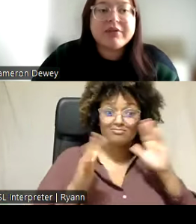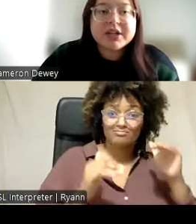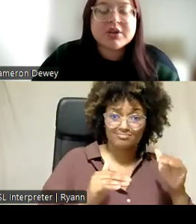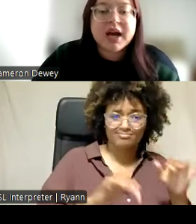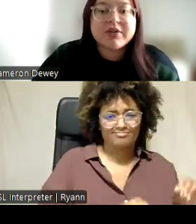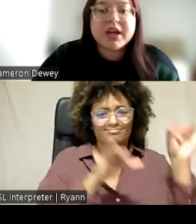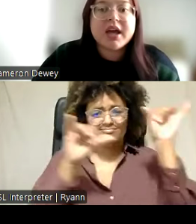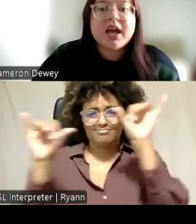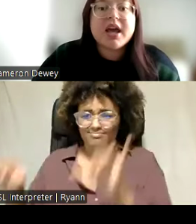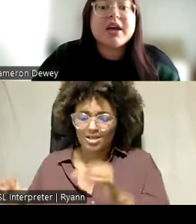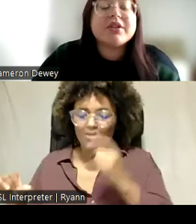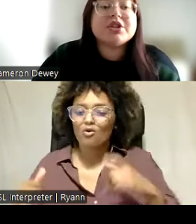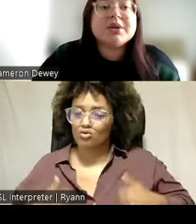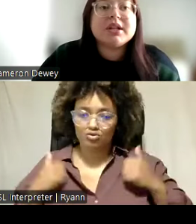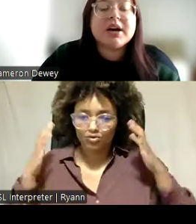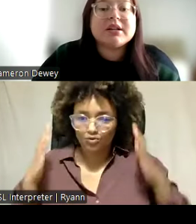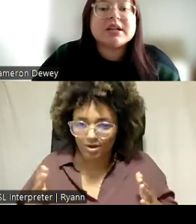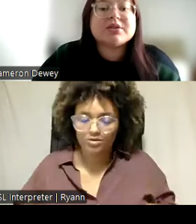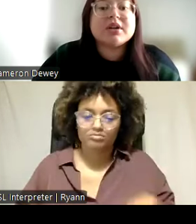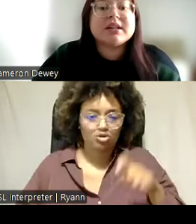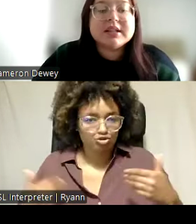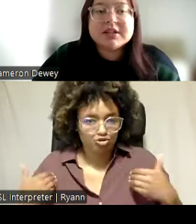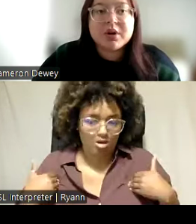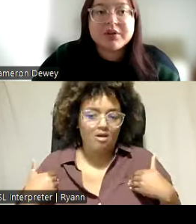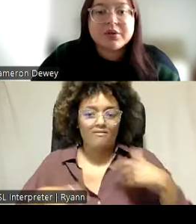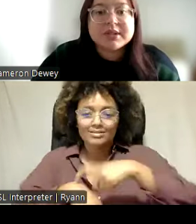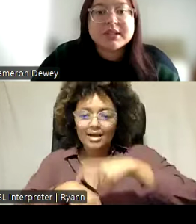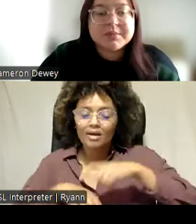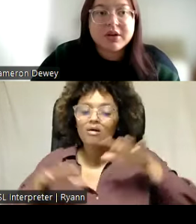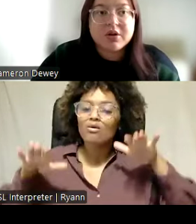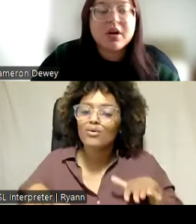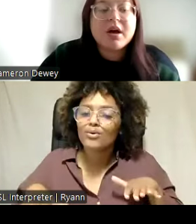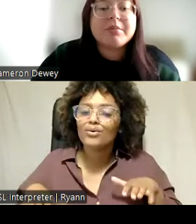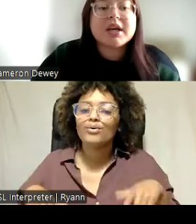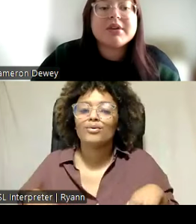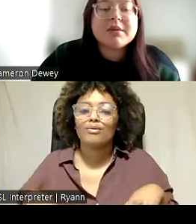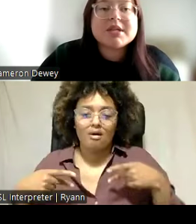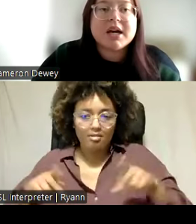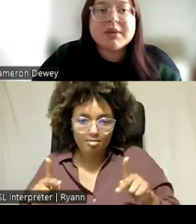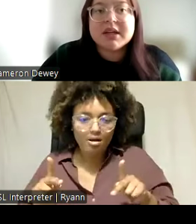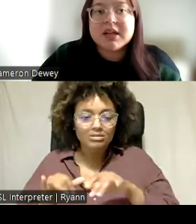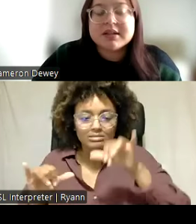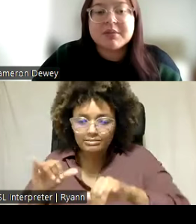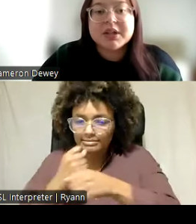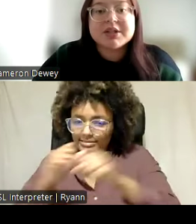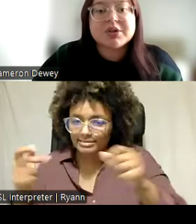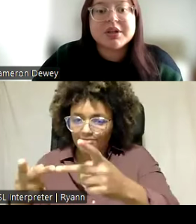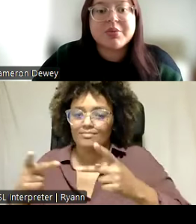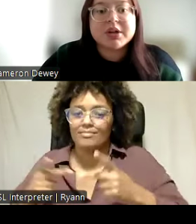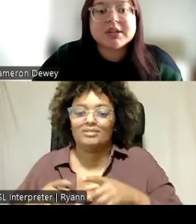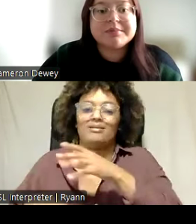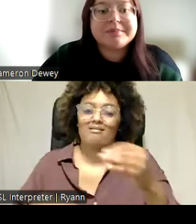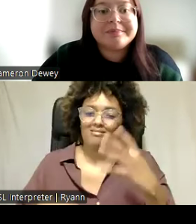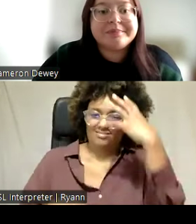to a confidential advocate, and they should be allowed at least one full sleep cycle. But giving them the time they need is something that's